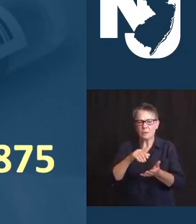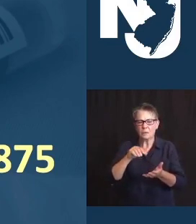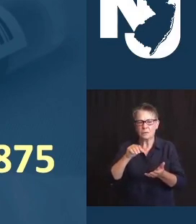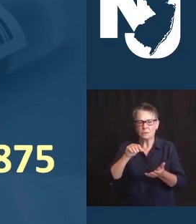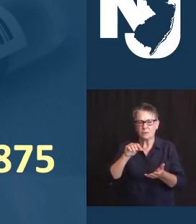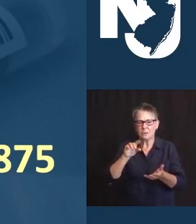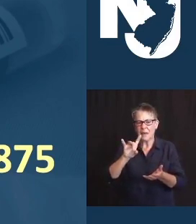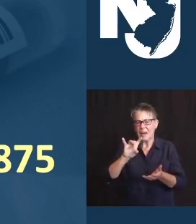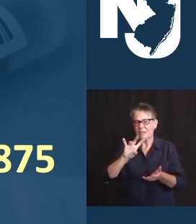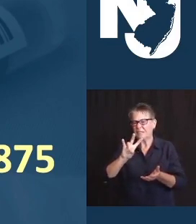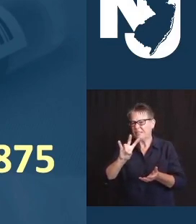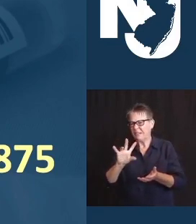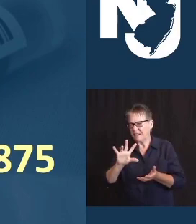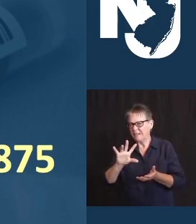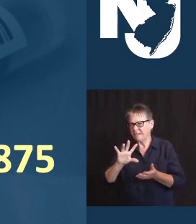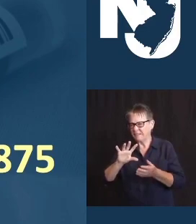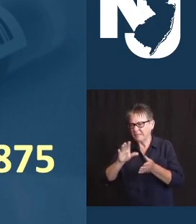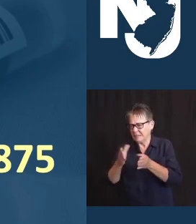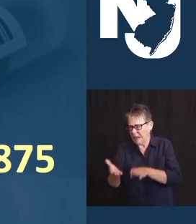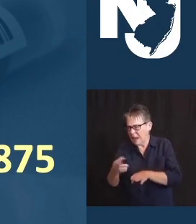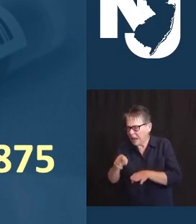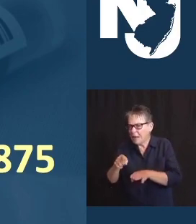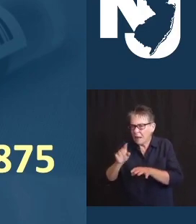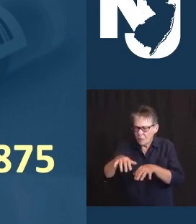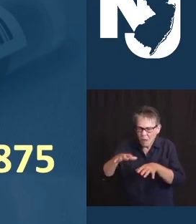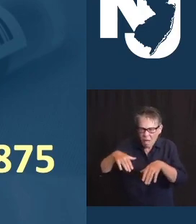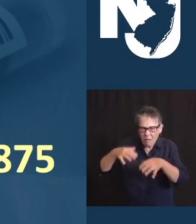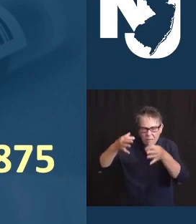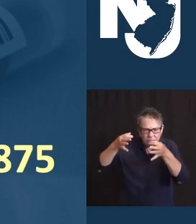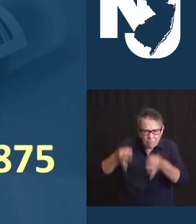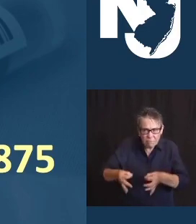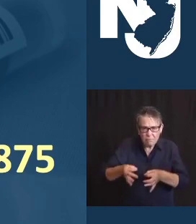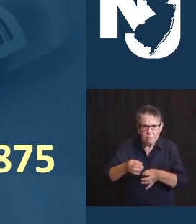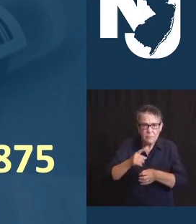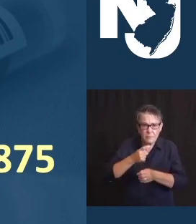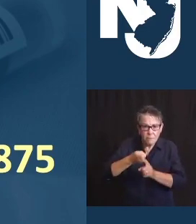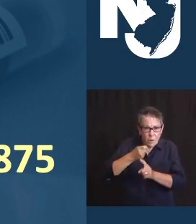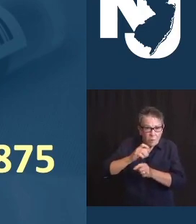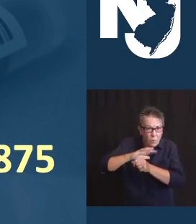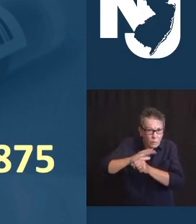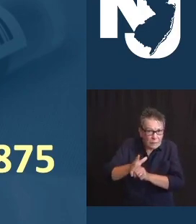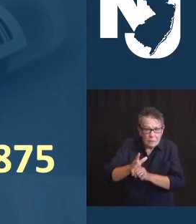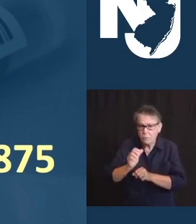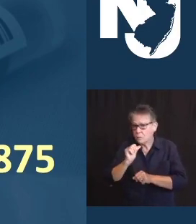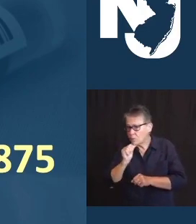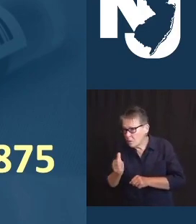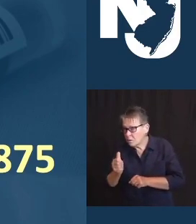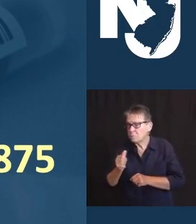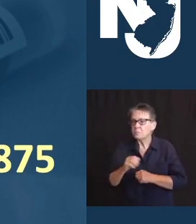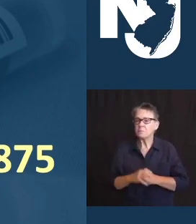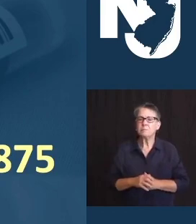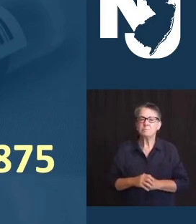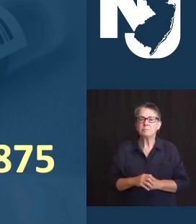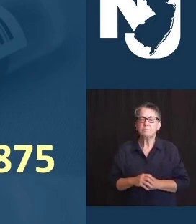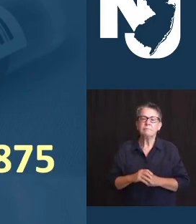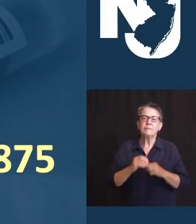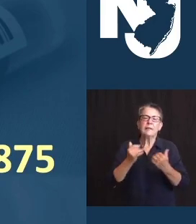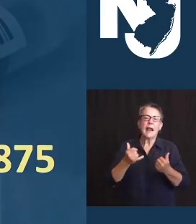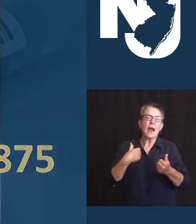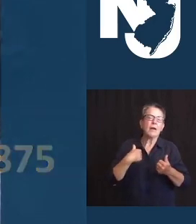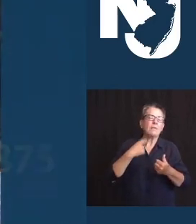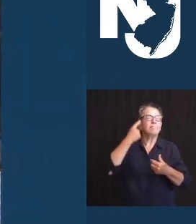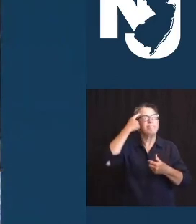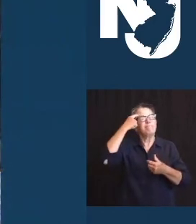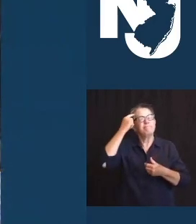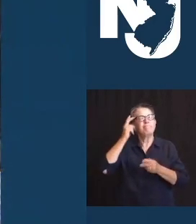1,875. As we do every day, let's recall 3 more of the blessed members of our New Jersey family who we have lost. We begin